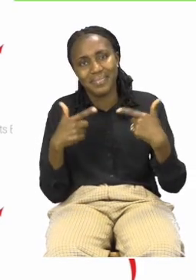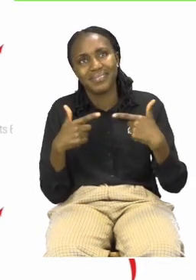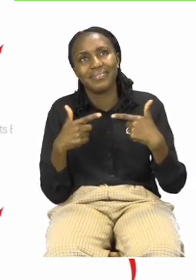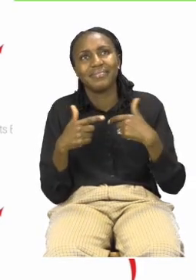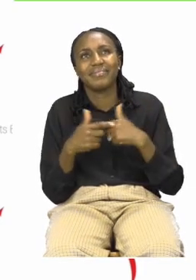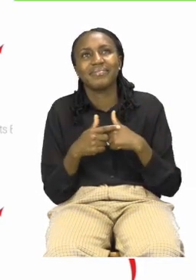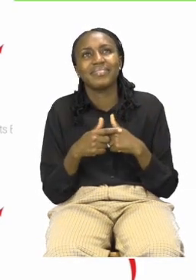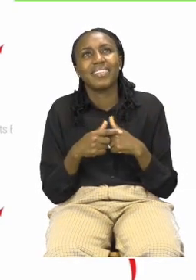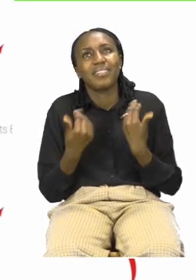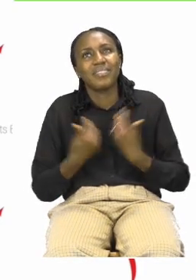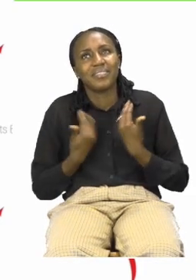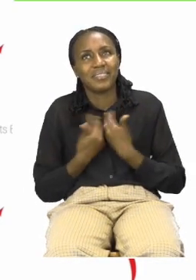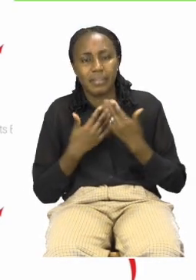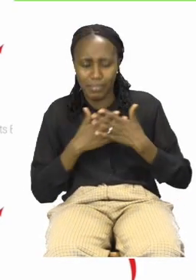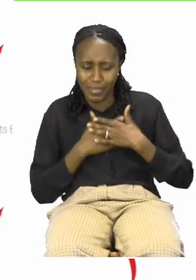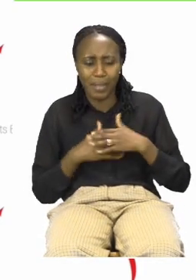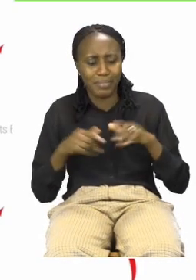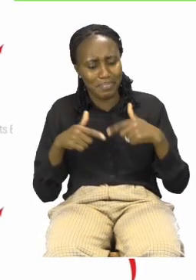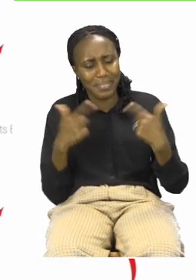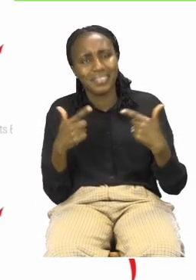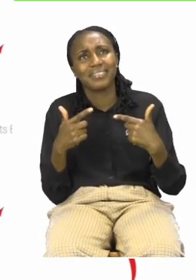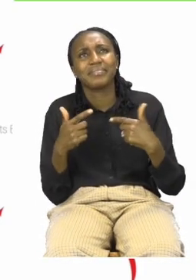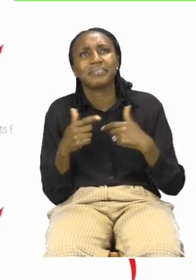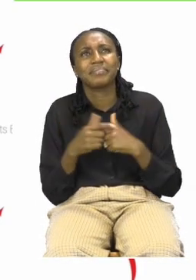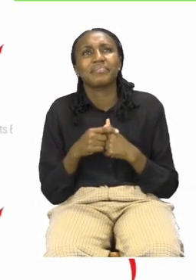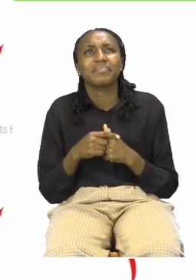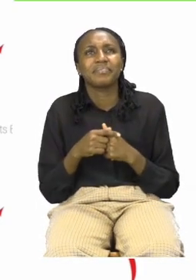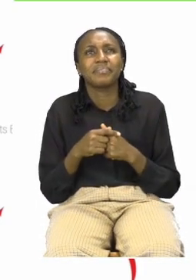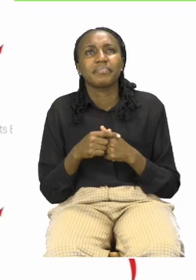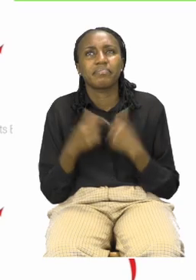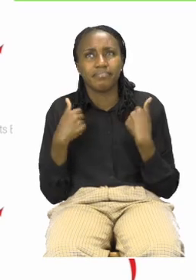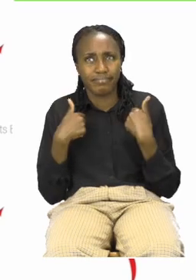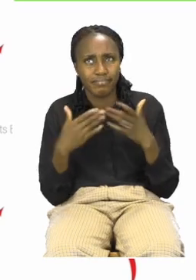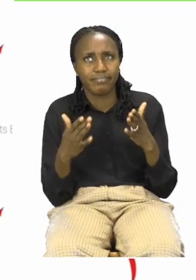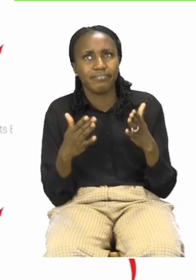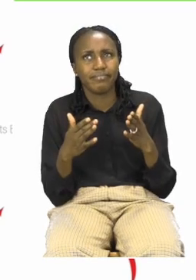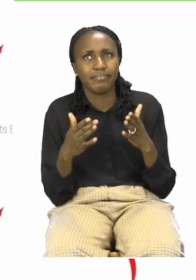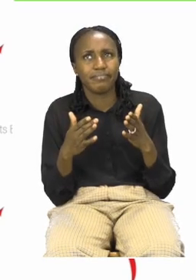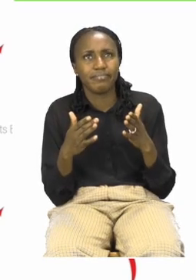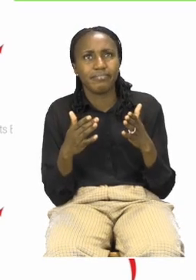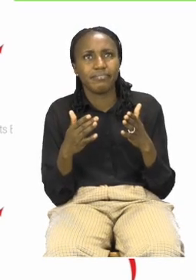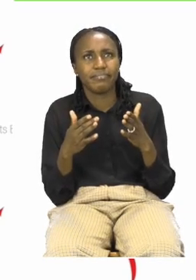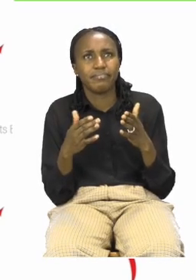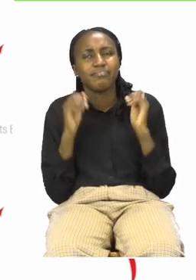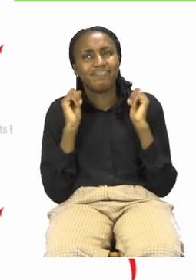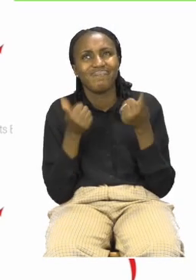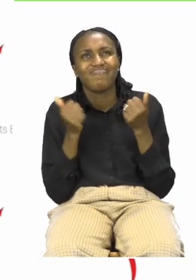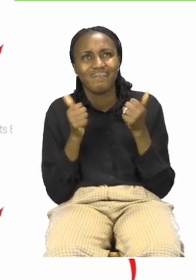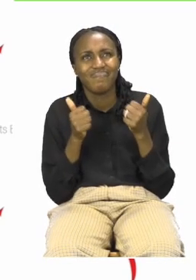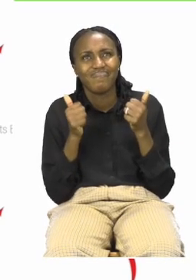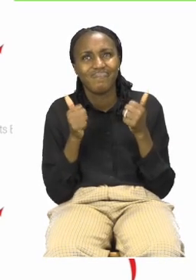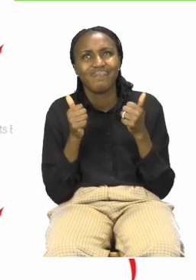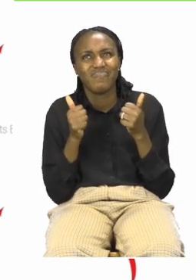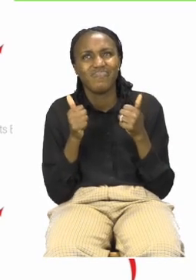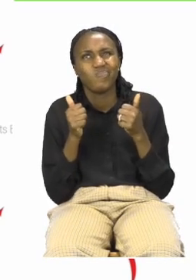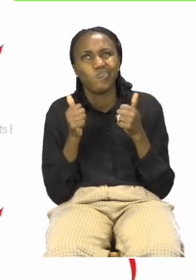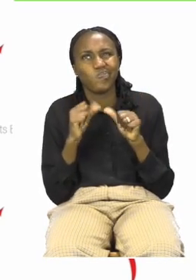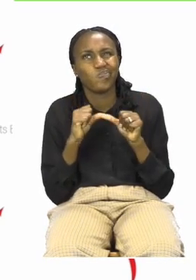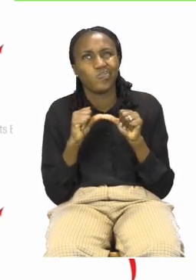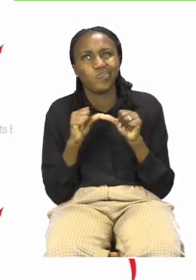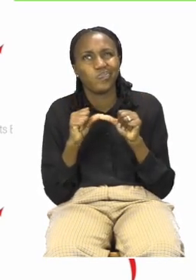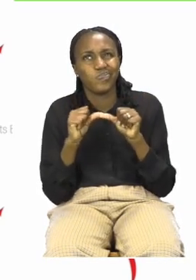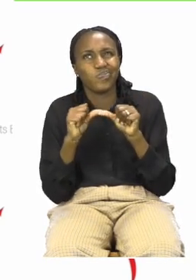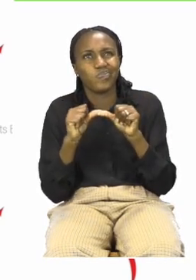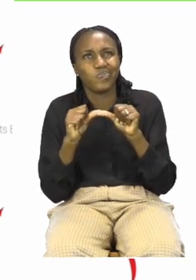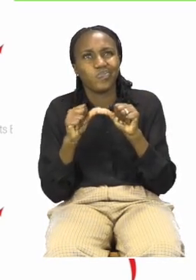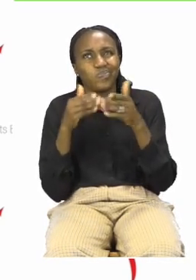And the juniors love to compete. So we've started with that. It was going very well. Obviously, it had